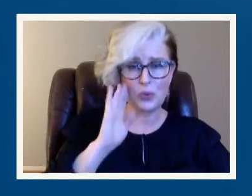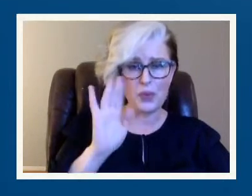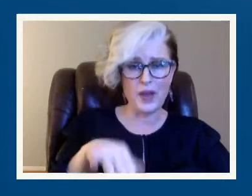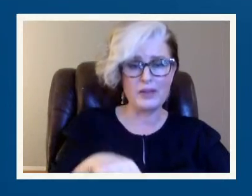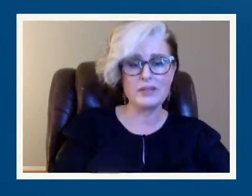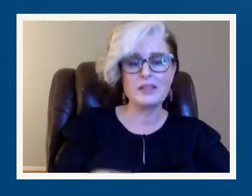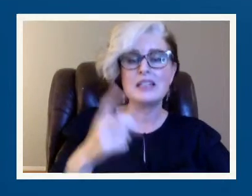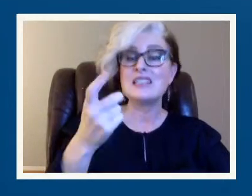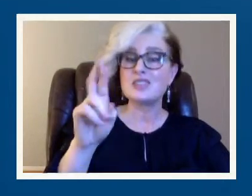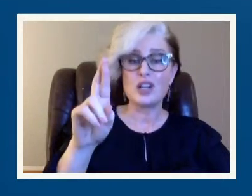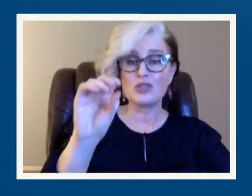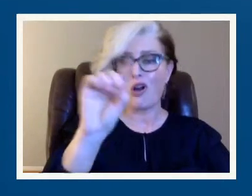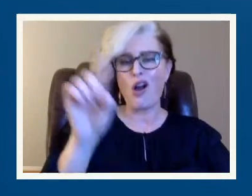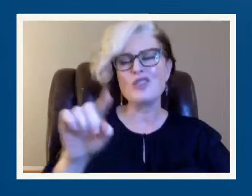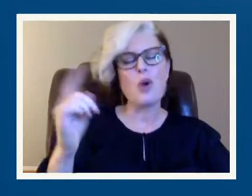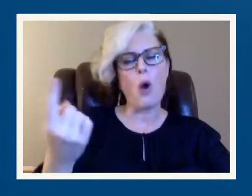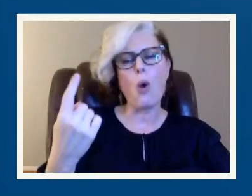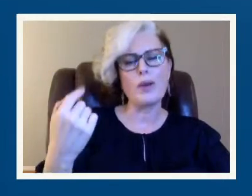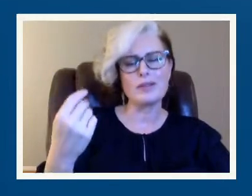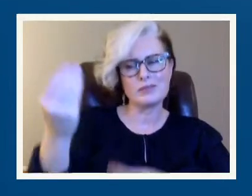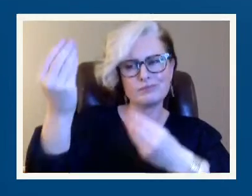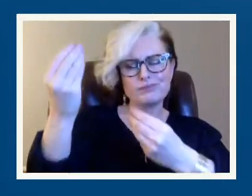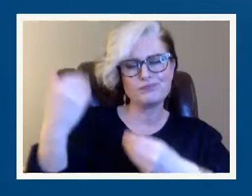Dr. Oz never lets me forget that.